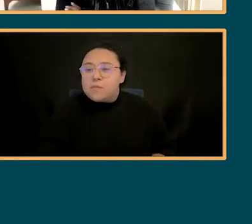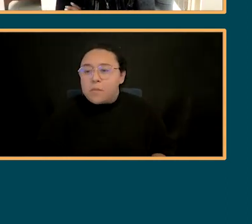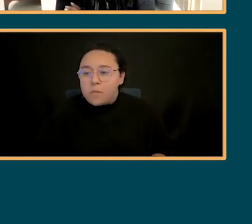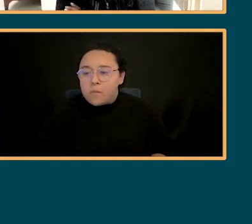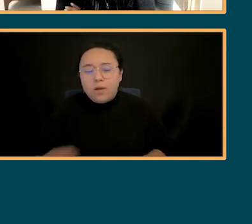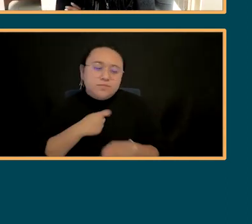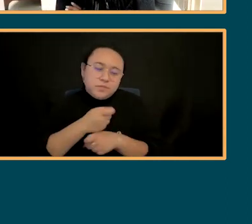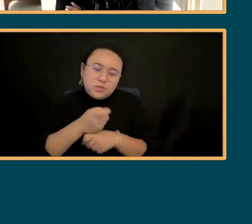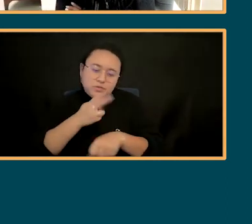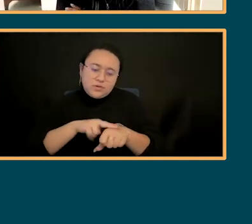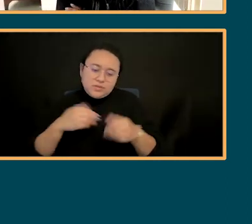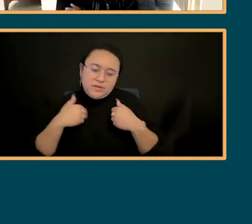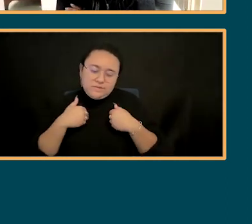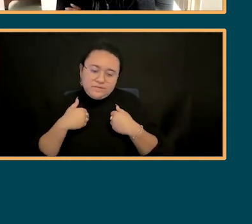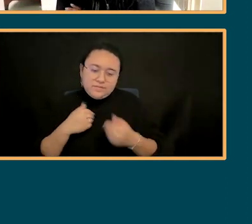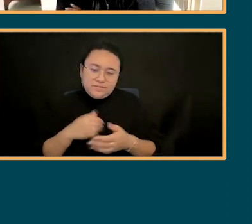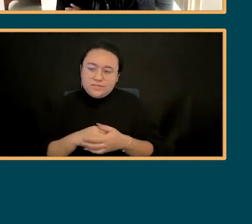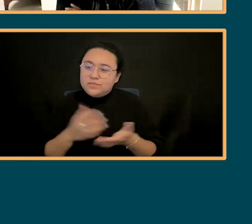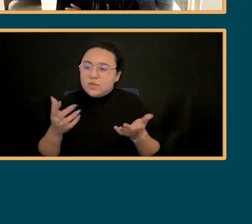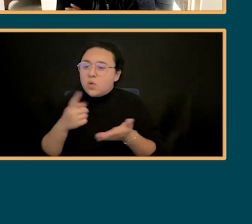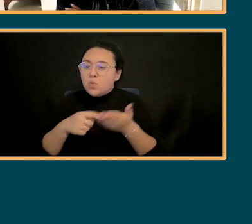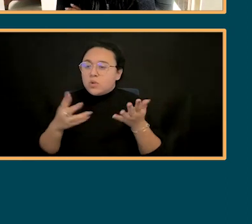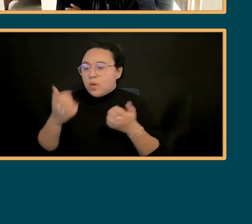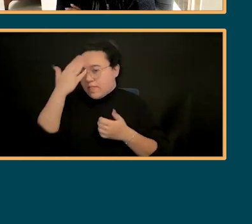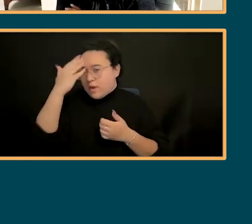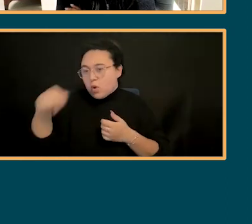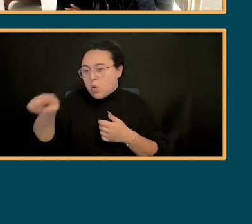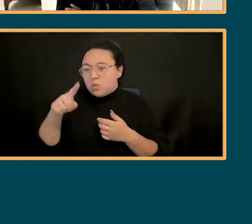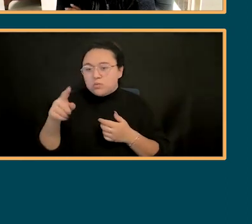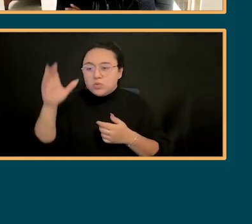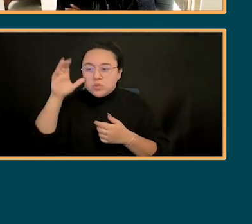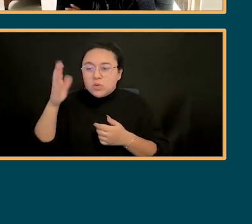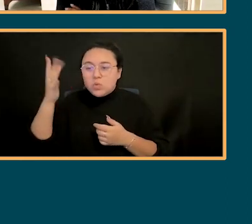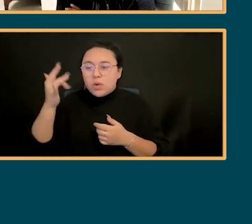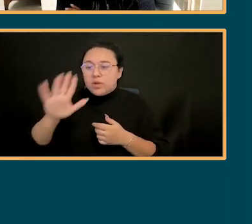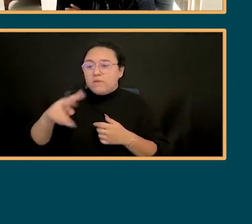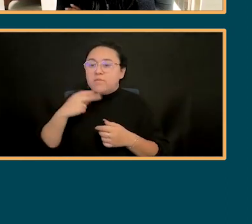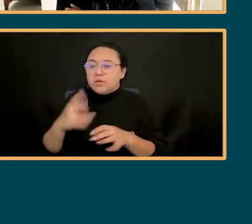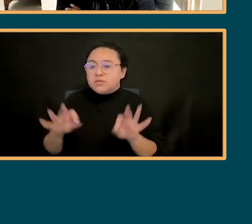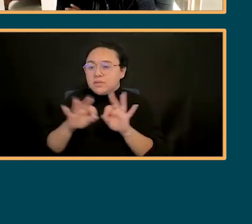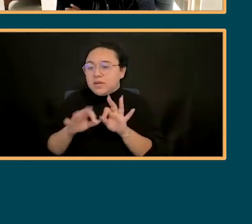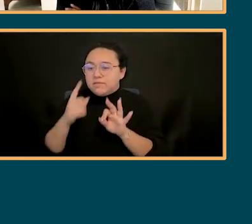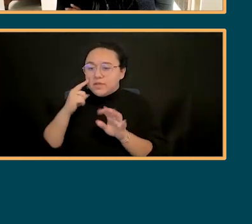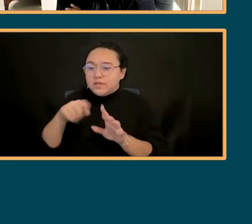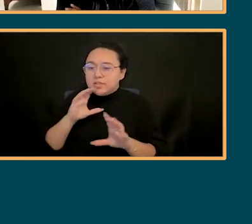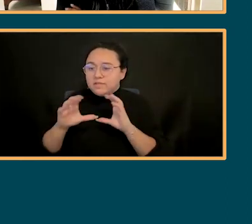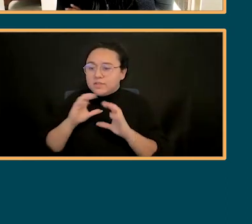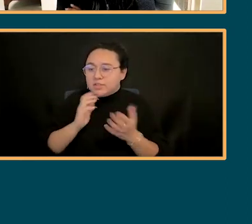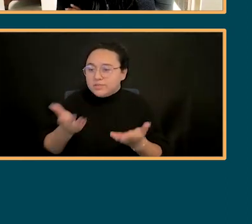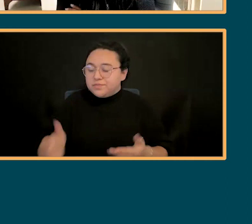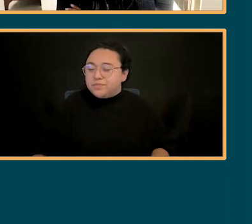I'm joking. Taejas, what do you want them to know? What do you want them to hear? Why does your voice matter in this